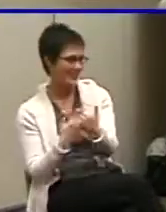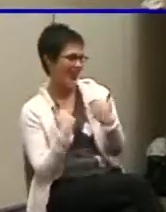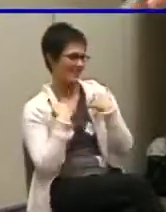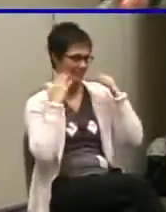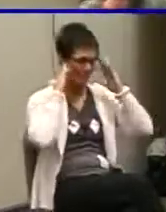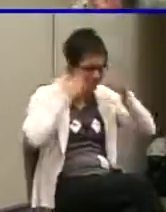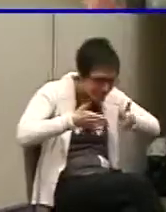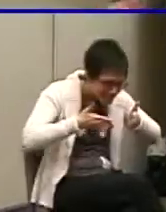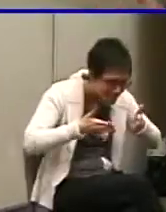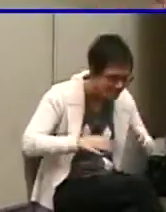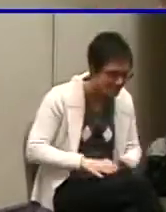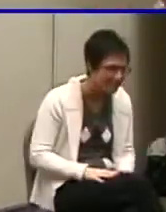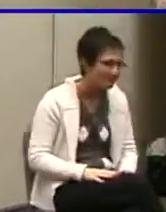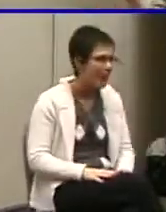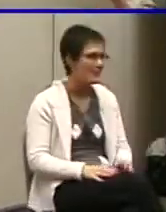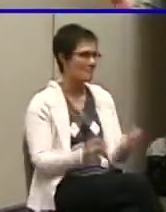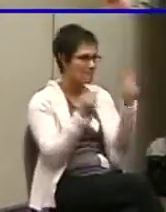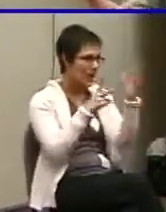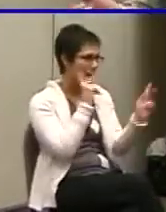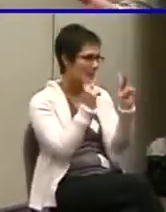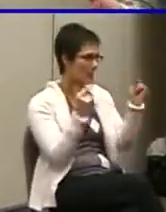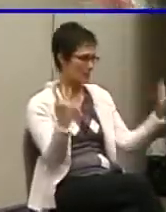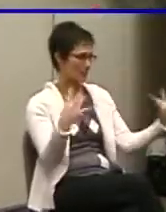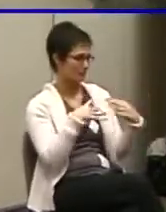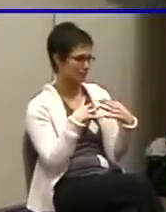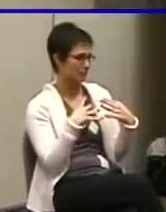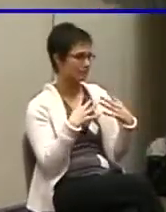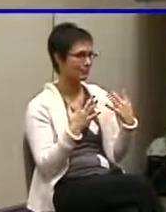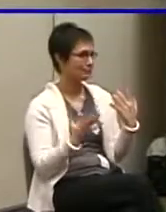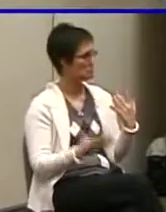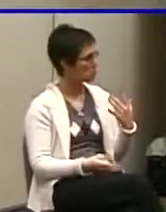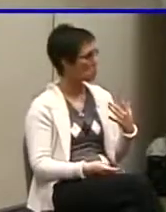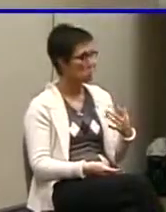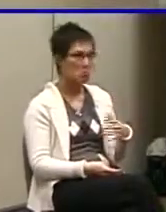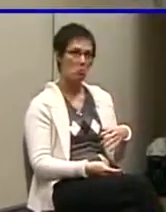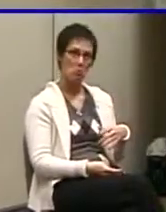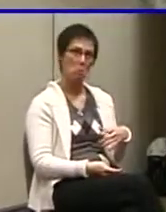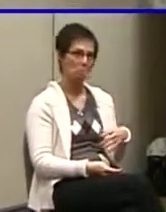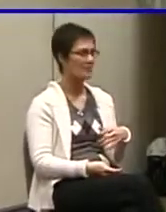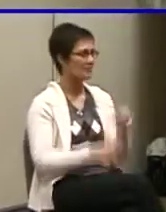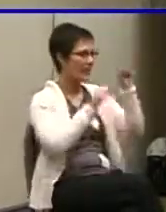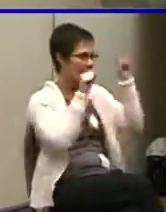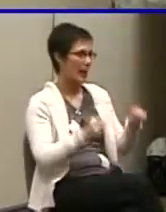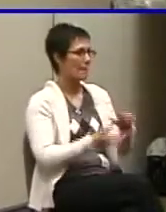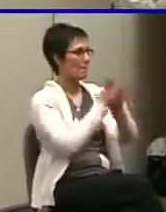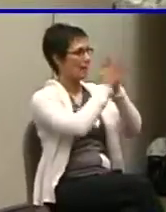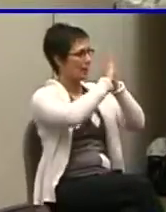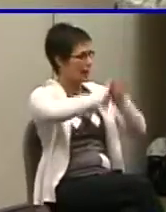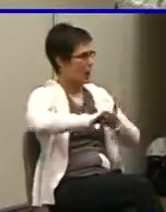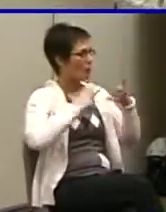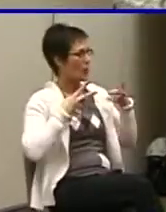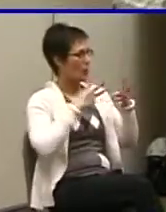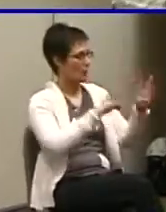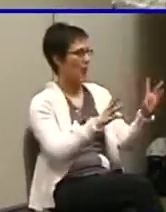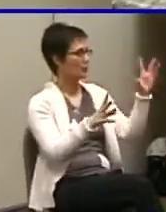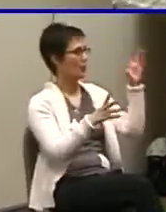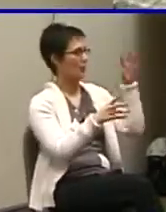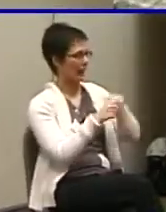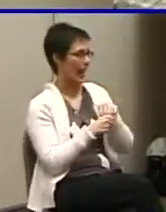kinds of people with me. And what I find is that, gee, this is kind of a, and so it can become a way to